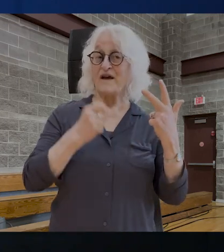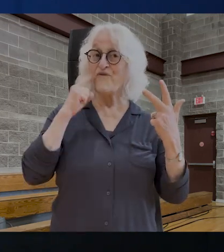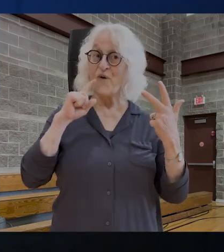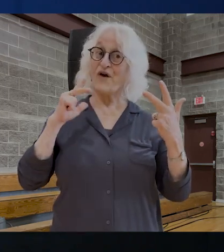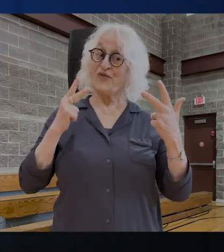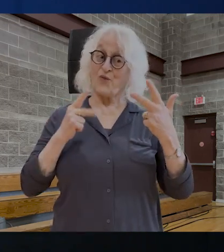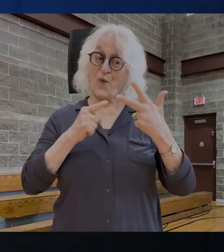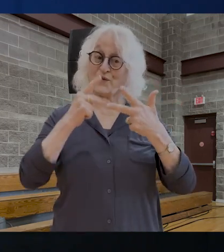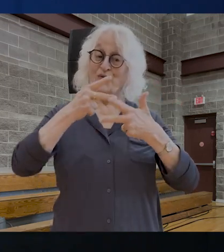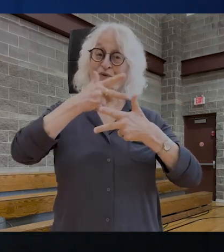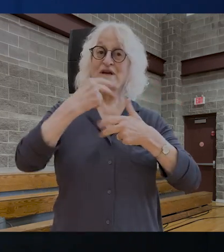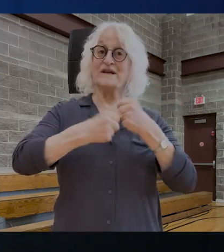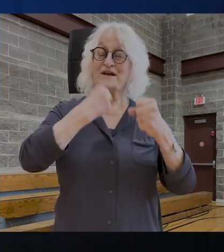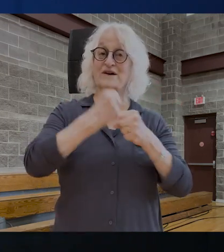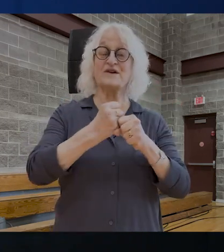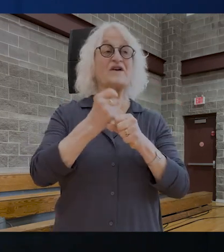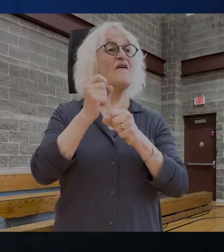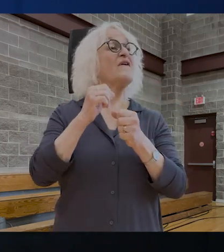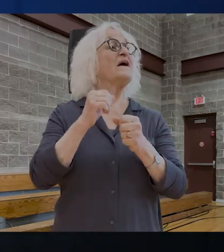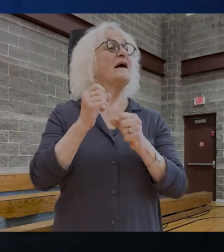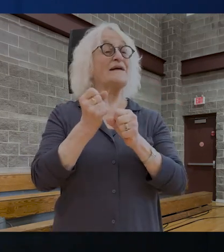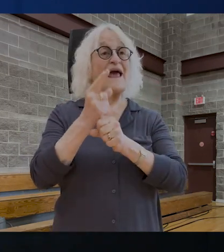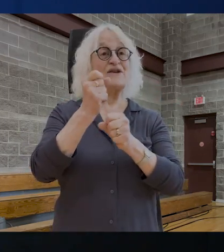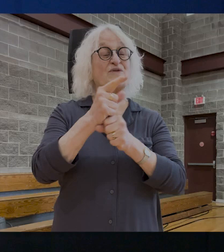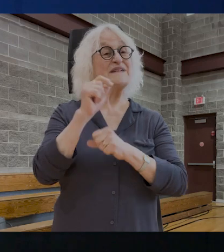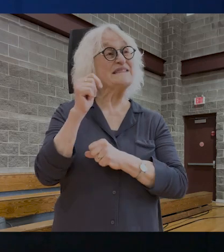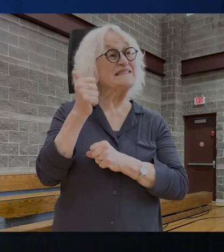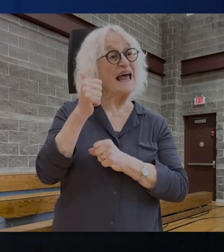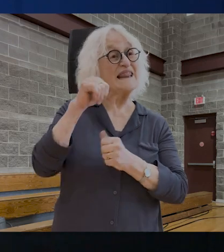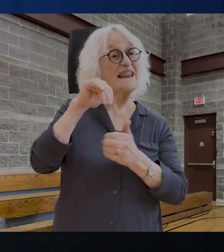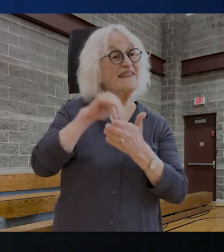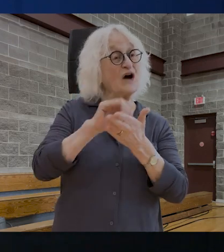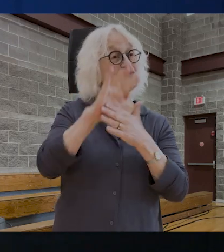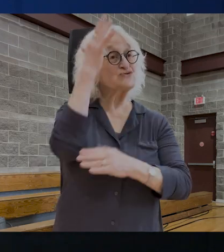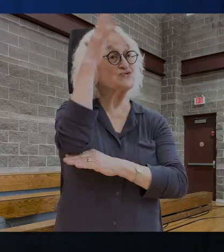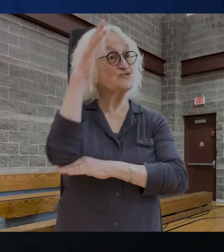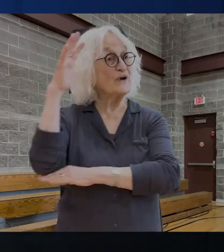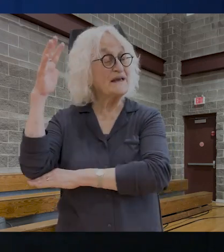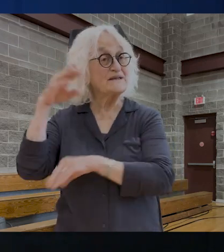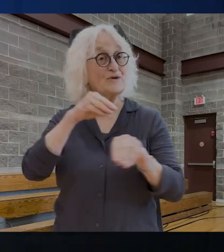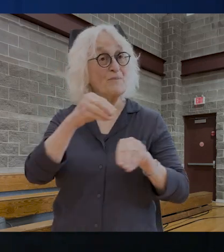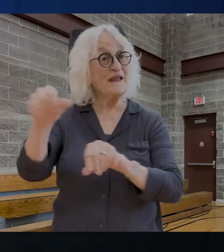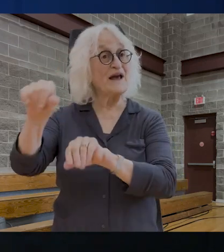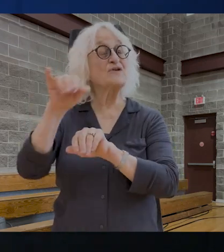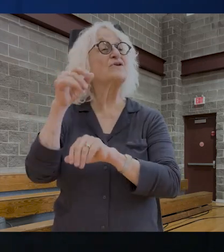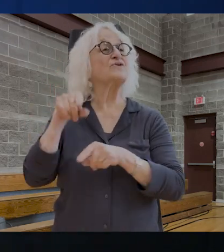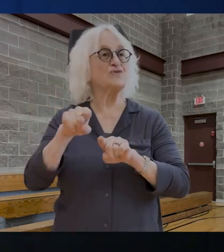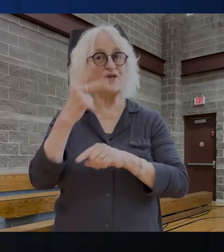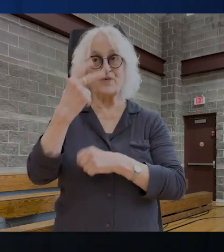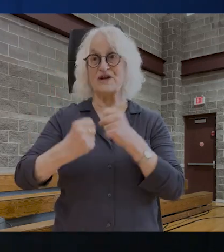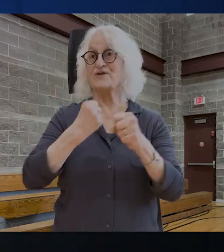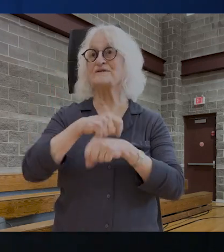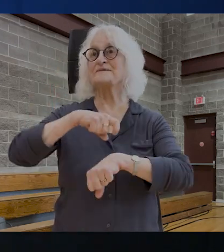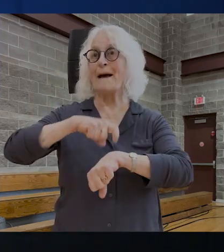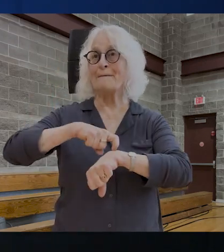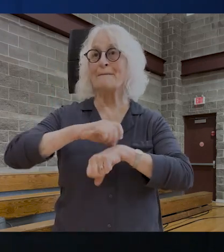a $1 million annual investment to plant 10,000 trees during this 3-year period.